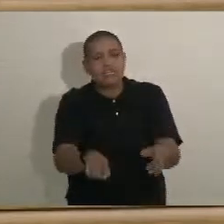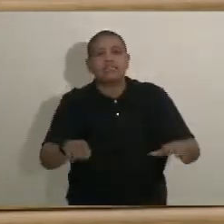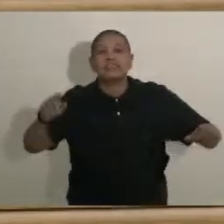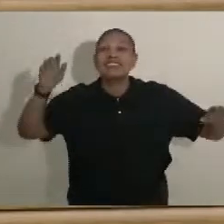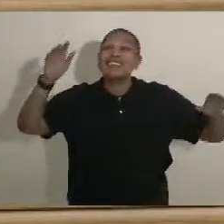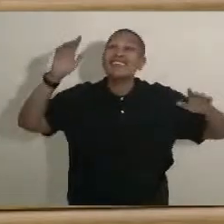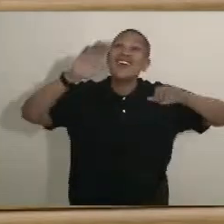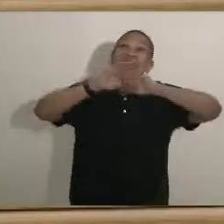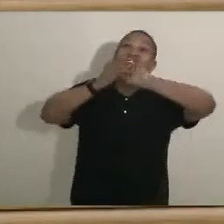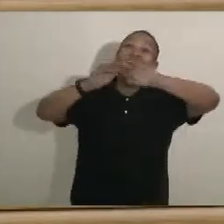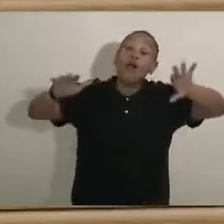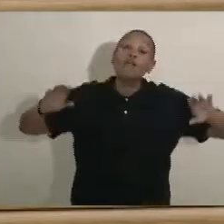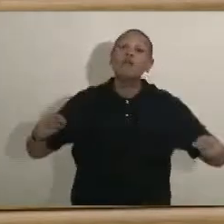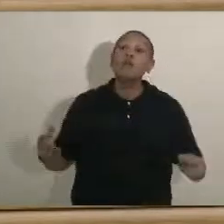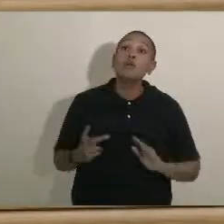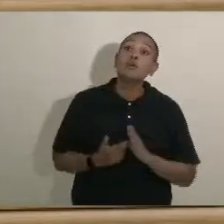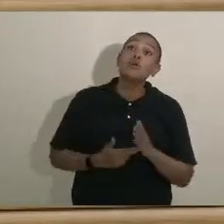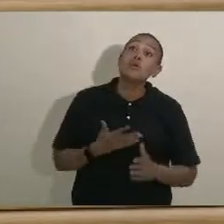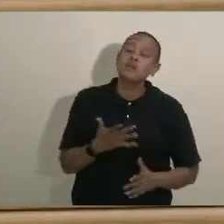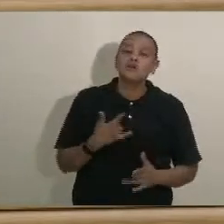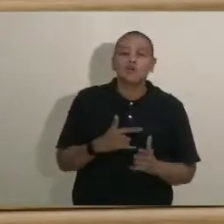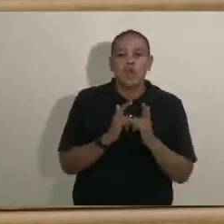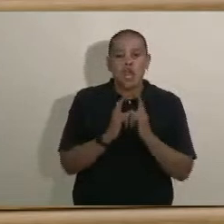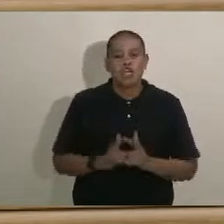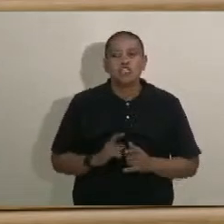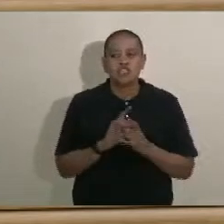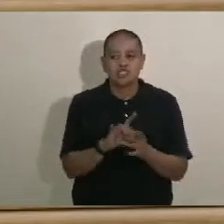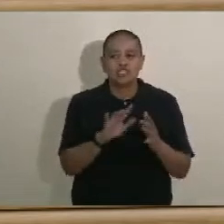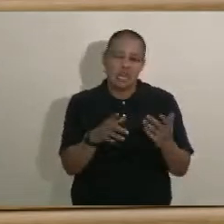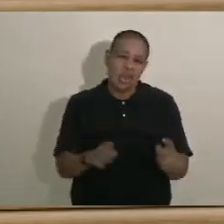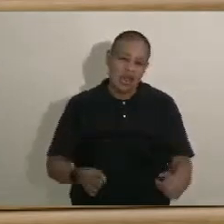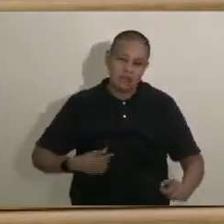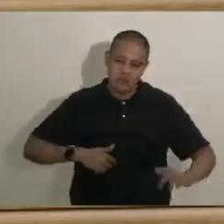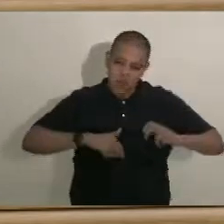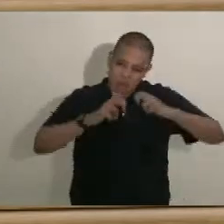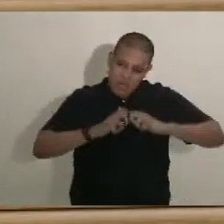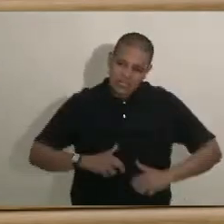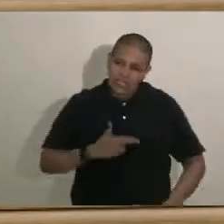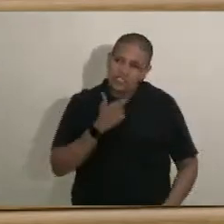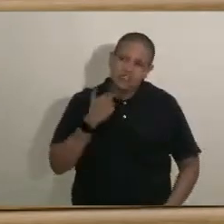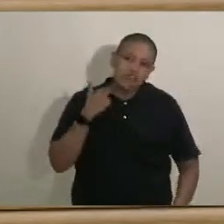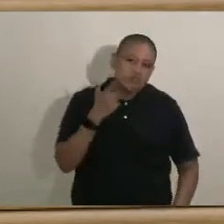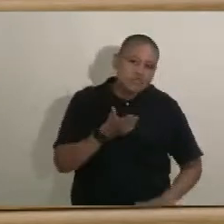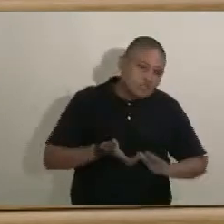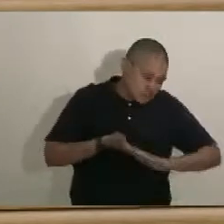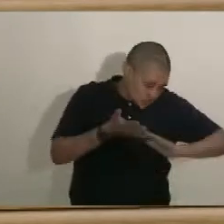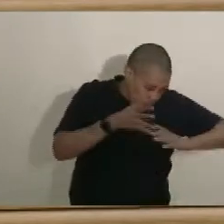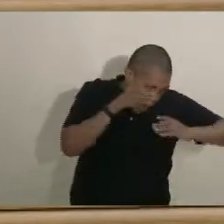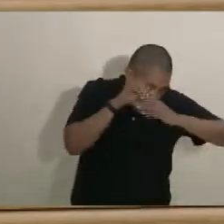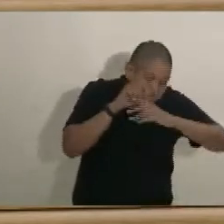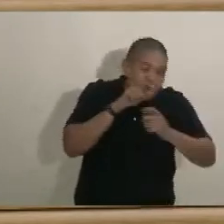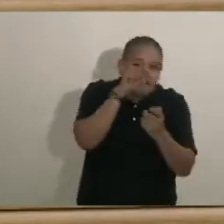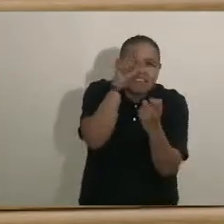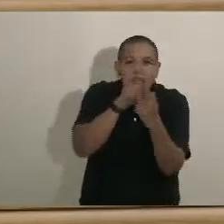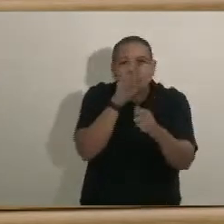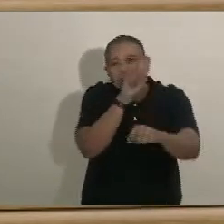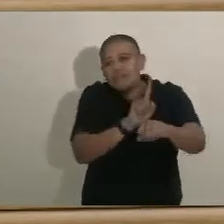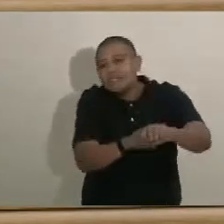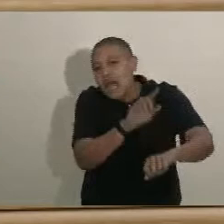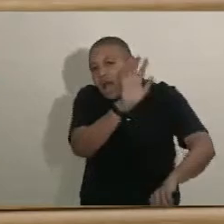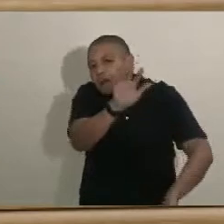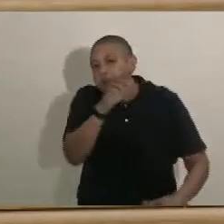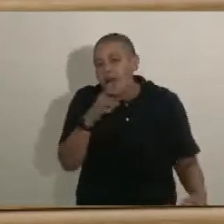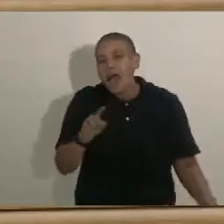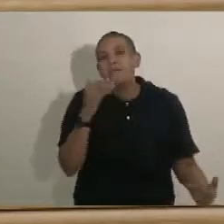said, there's no playbook. So we adjust as we go along and as we assess the risk that is involved at the particular point in time. Thank